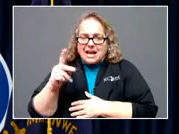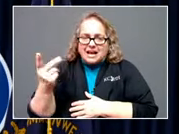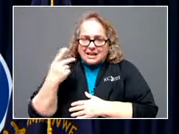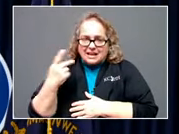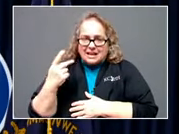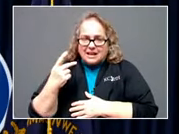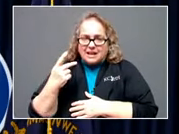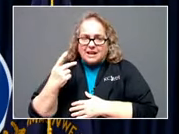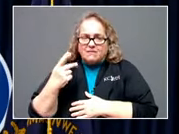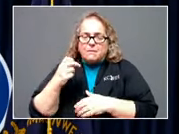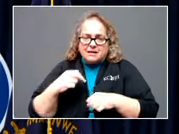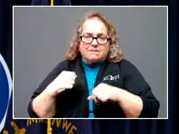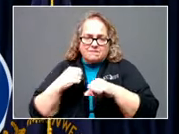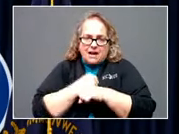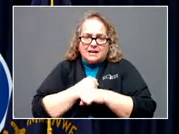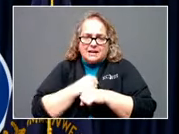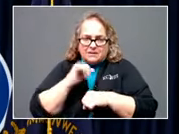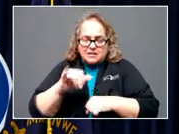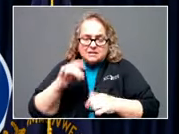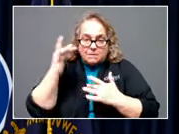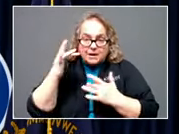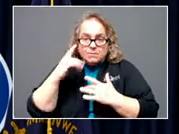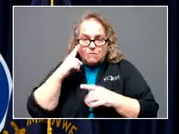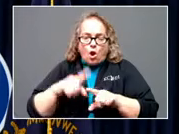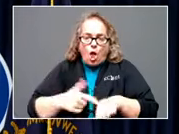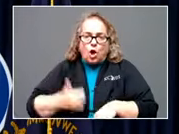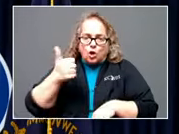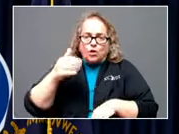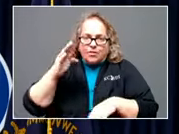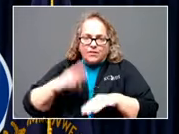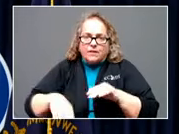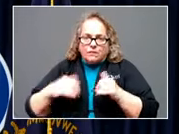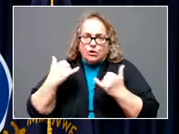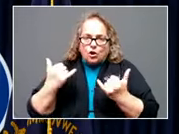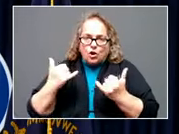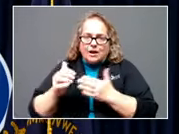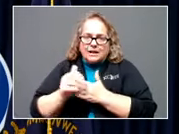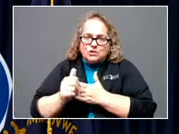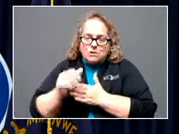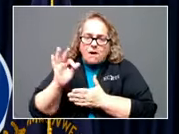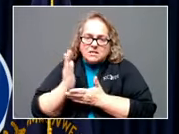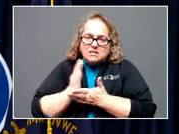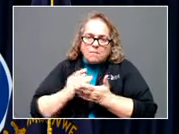fighting this pandemic for longer than the current leadership of some of these